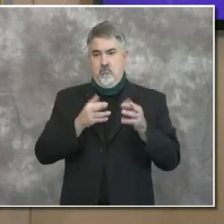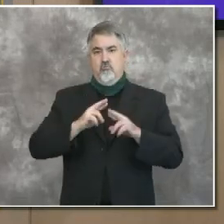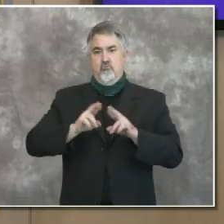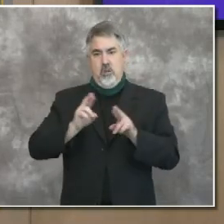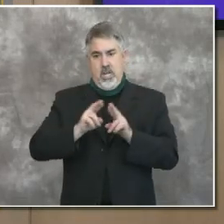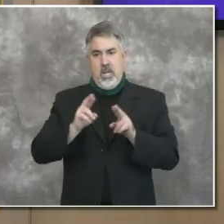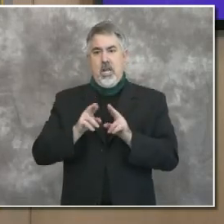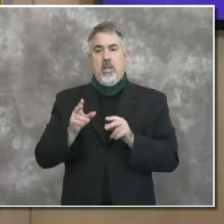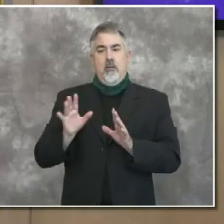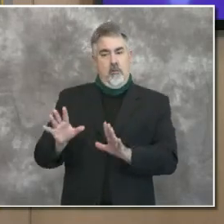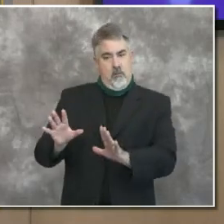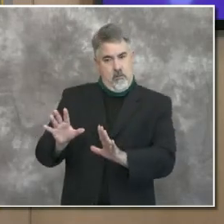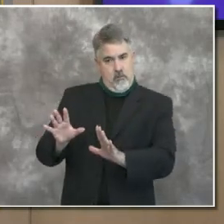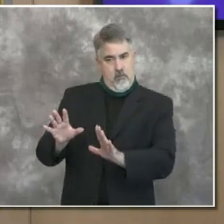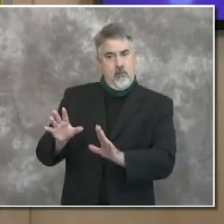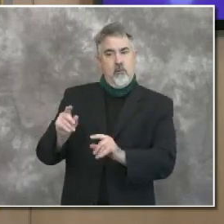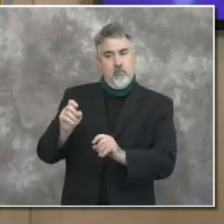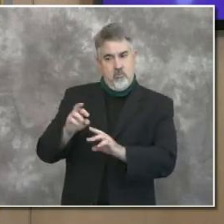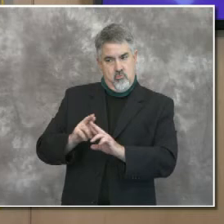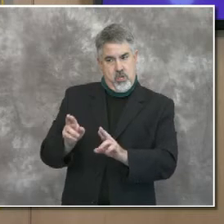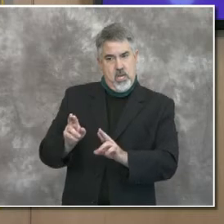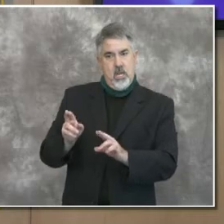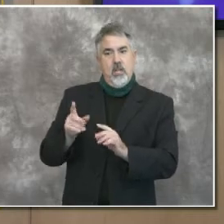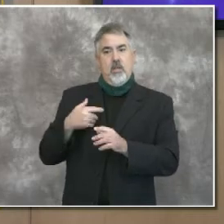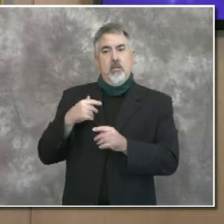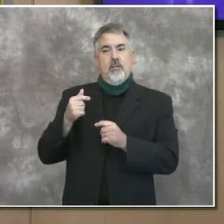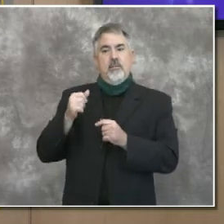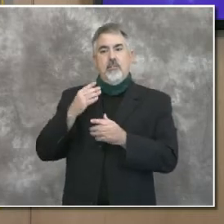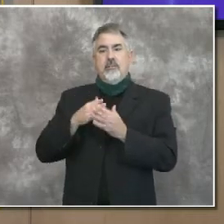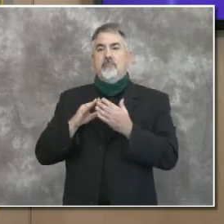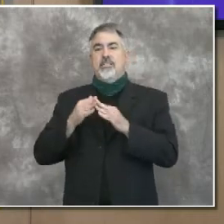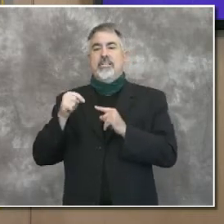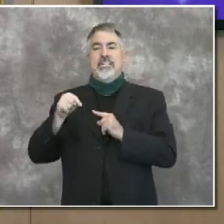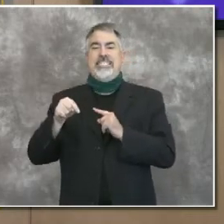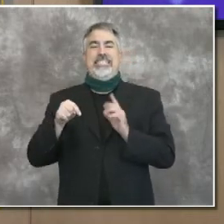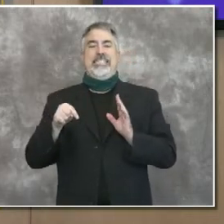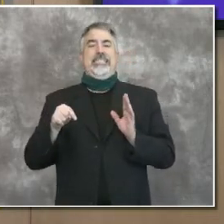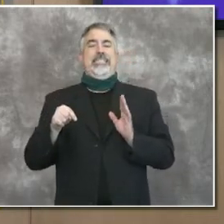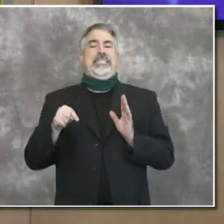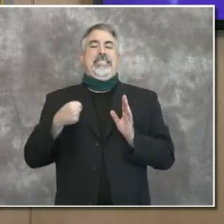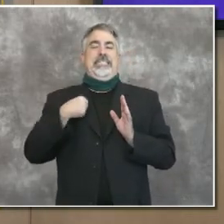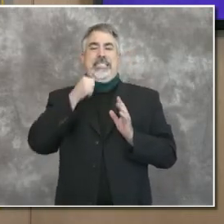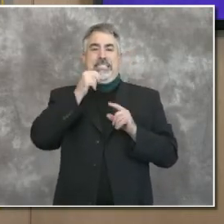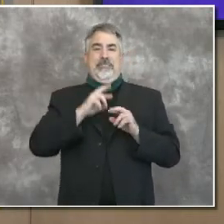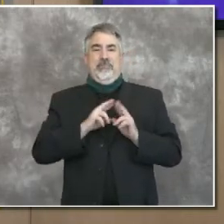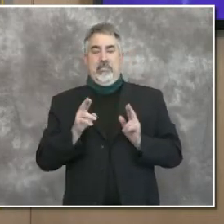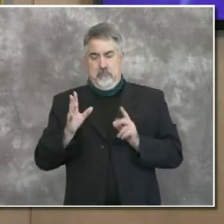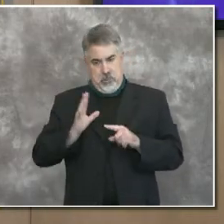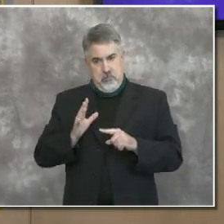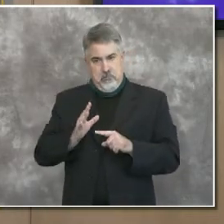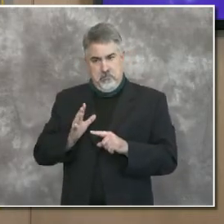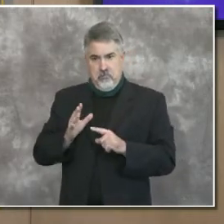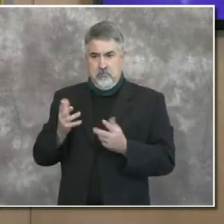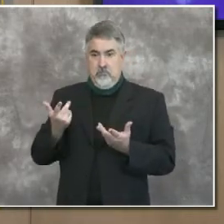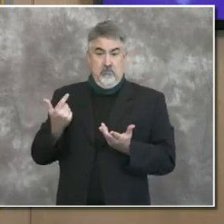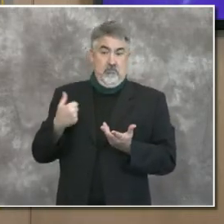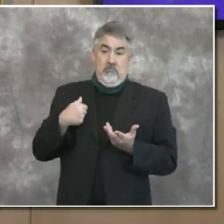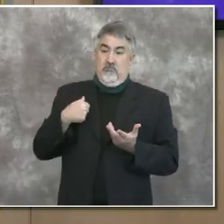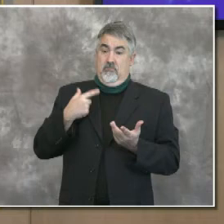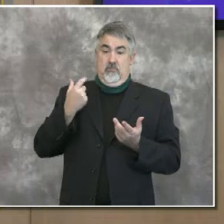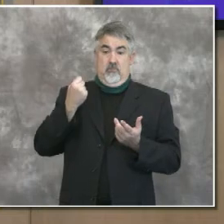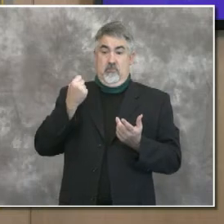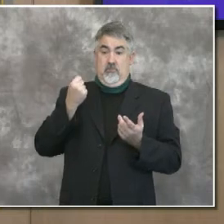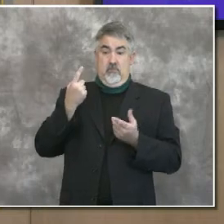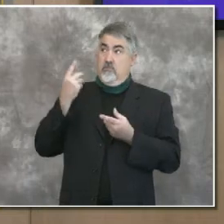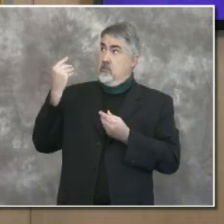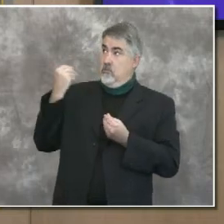lifted. If some individual cities were not on board with that, we did not hear any otherwise, and we can only operate with the information and facts that were given. But it is